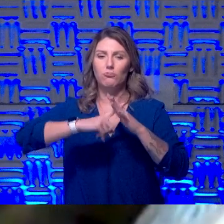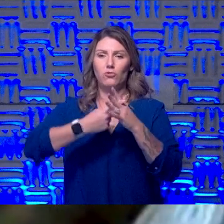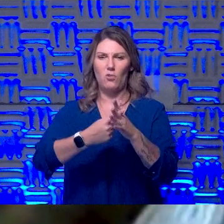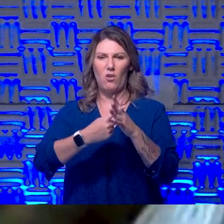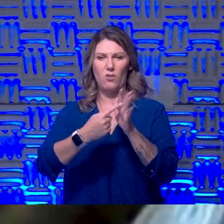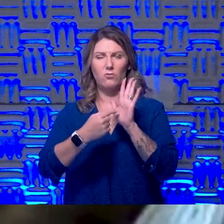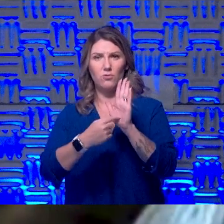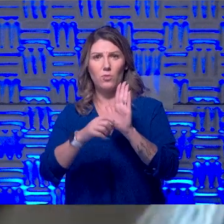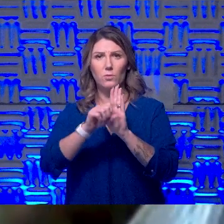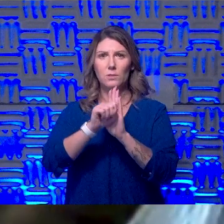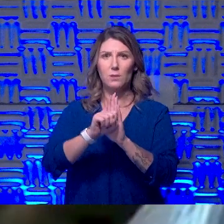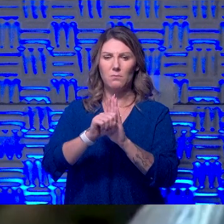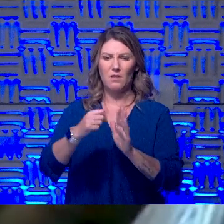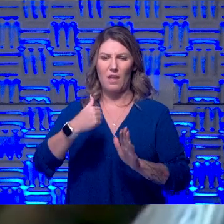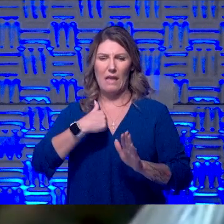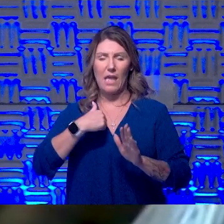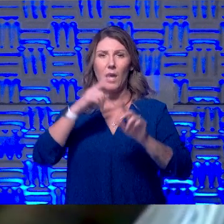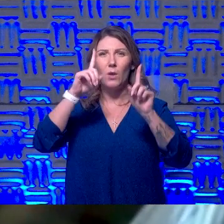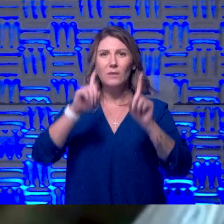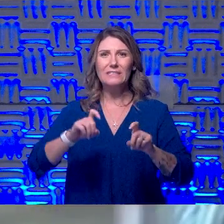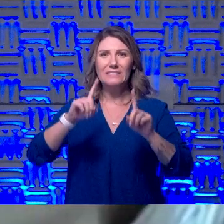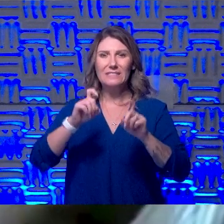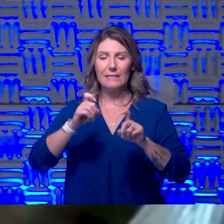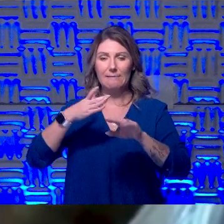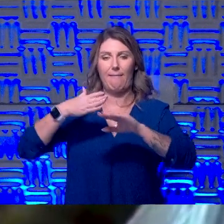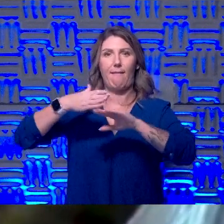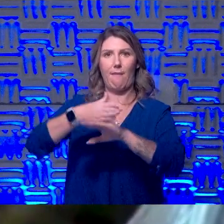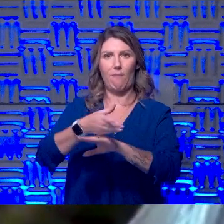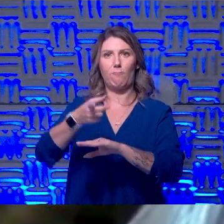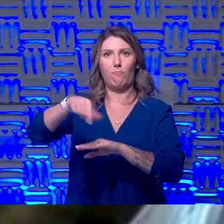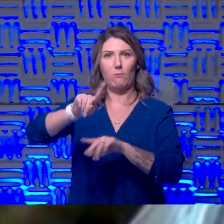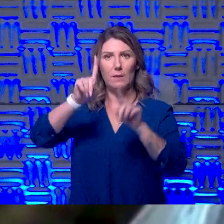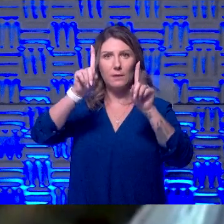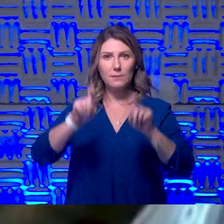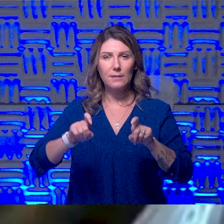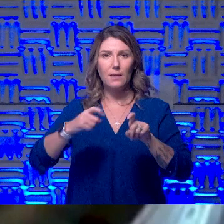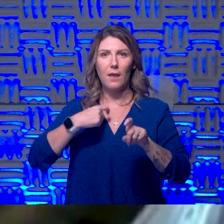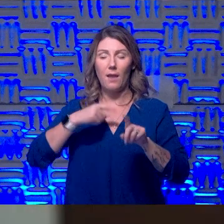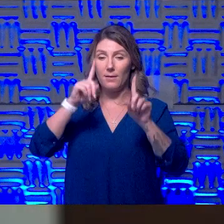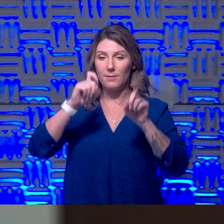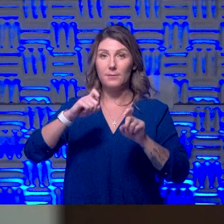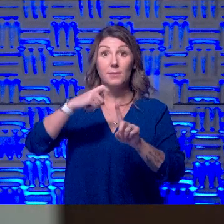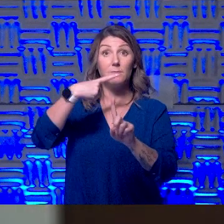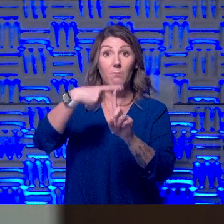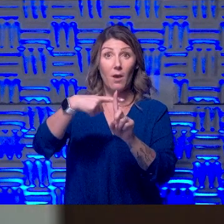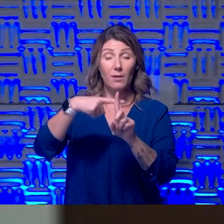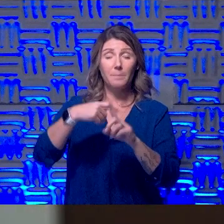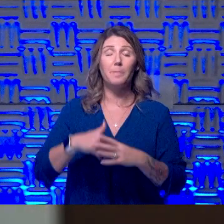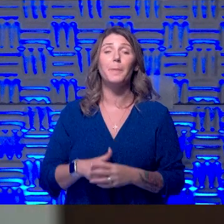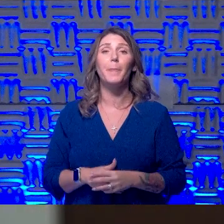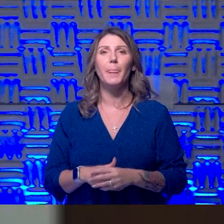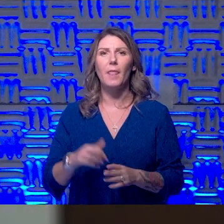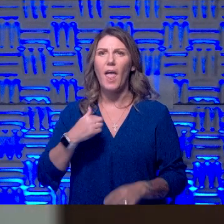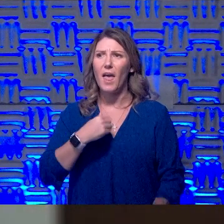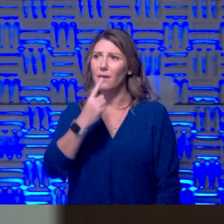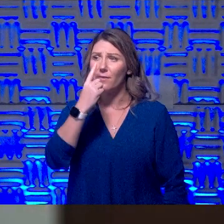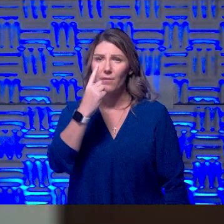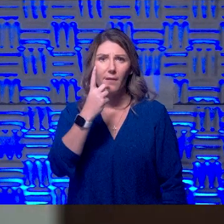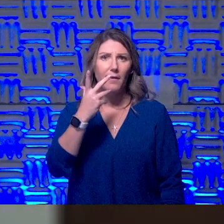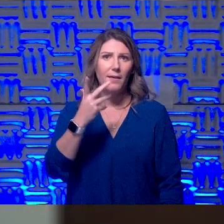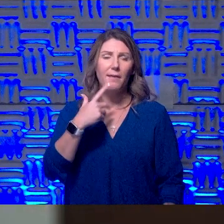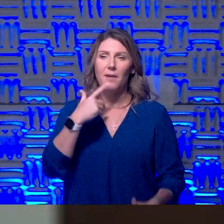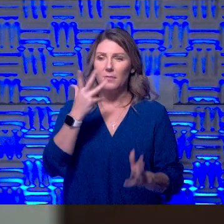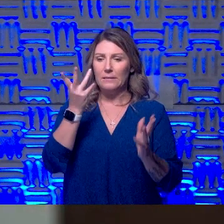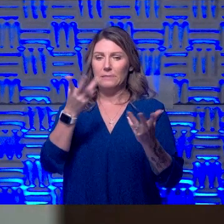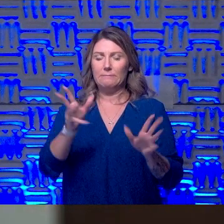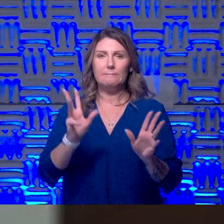who started showing symptoms. I got tested the day after them, and I tested positive. I thought I was done with